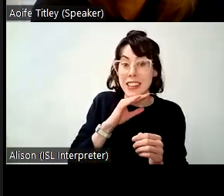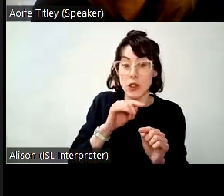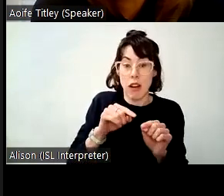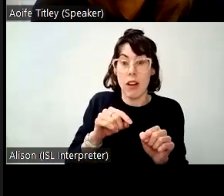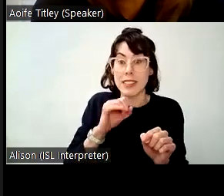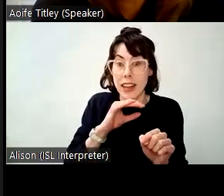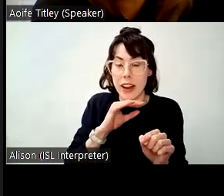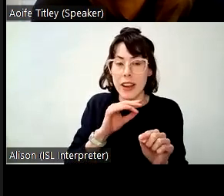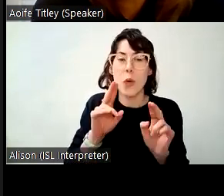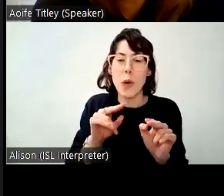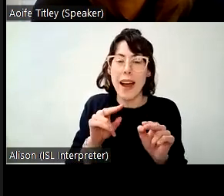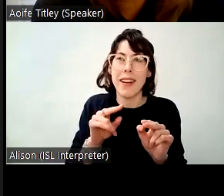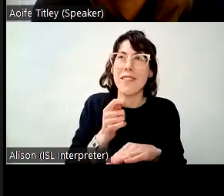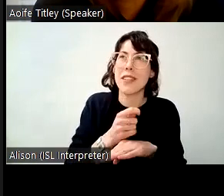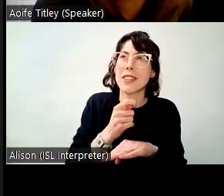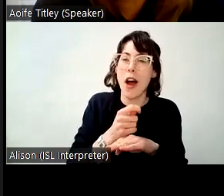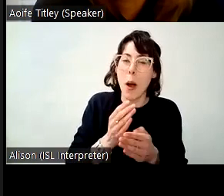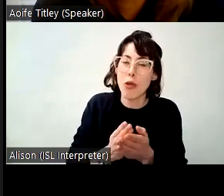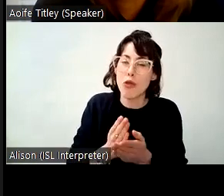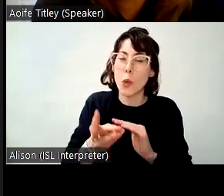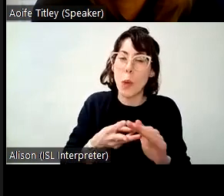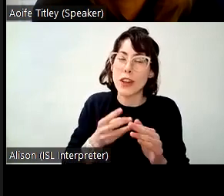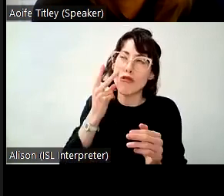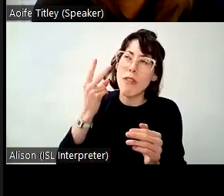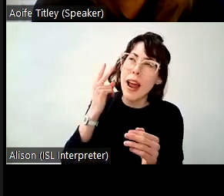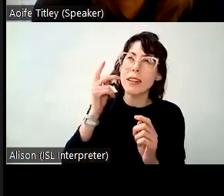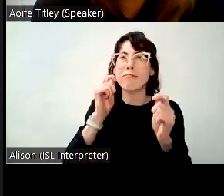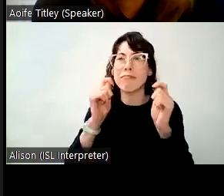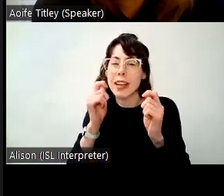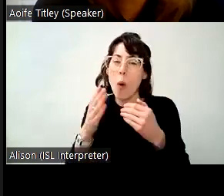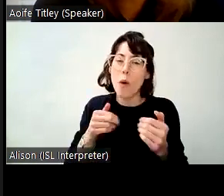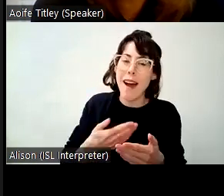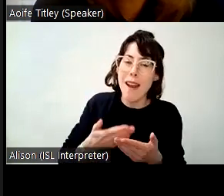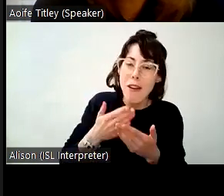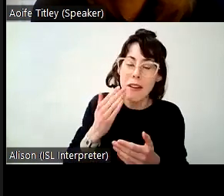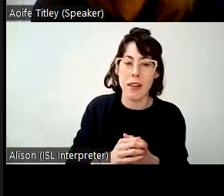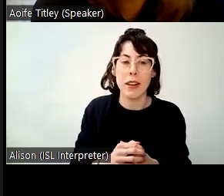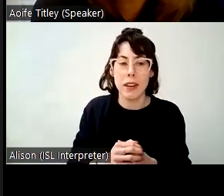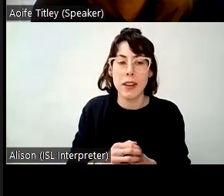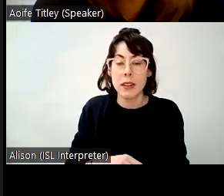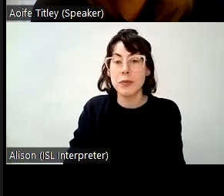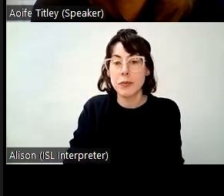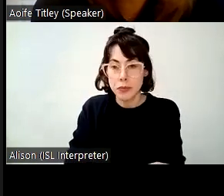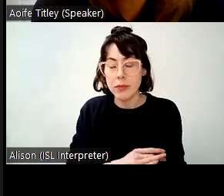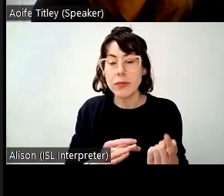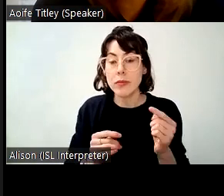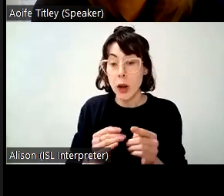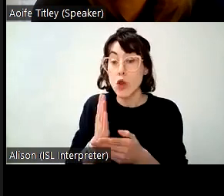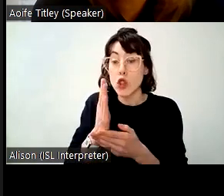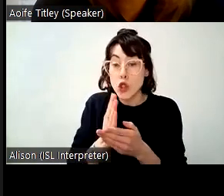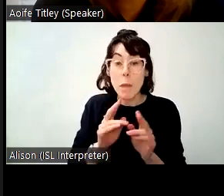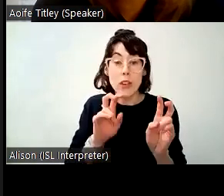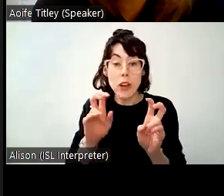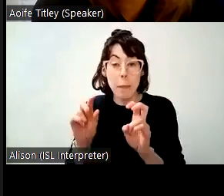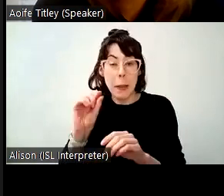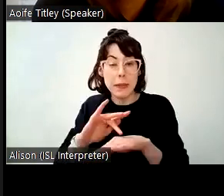all in person. That was a decision that I made, I suppose, from having been a bit zoomed out, but also because of the sensitivity of some of the topics that we'd be talking about.